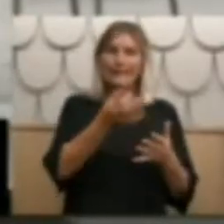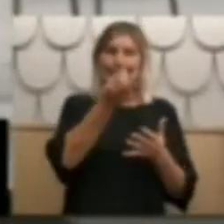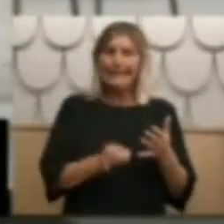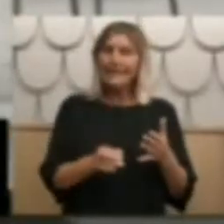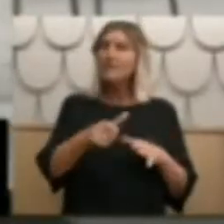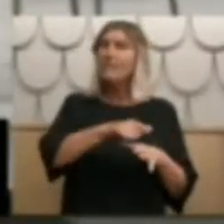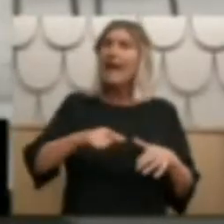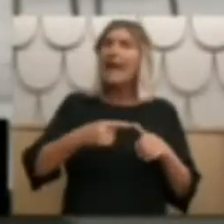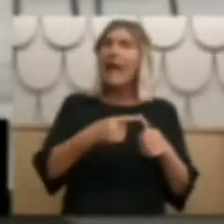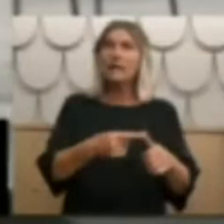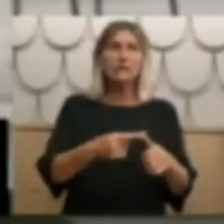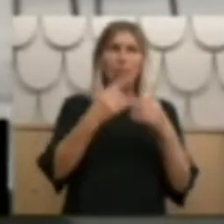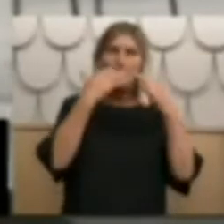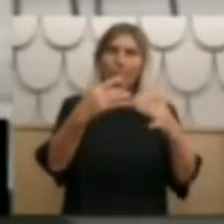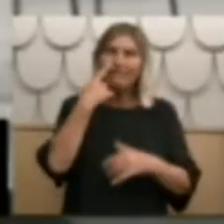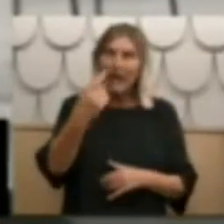knowledge.